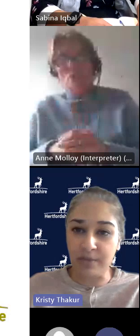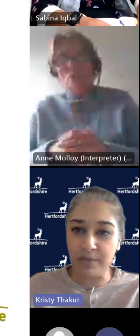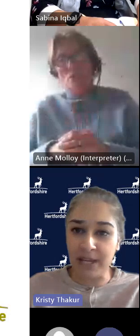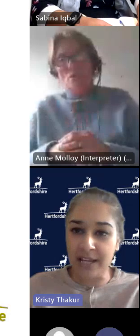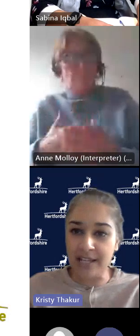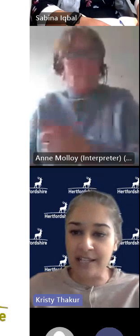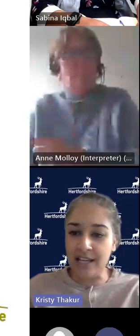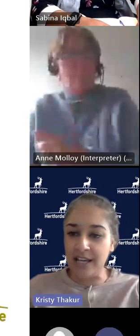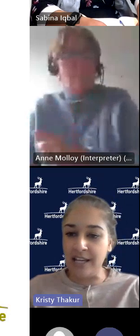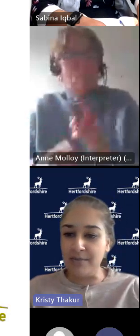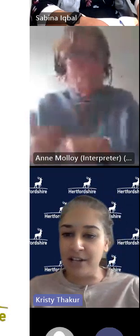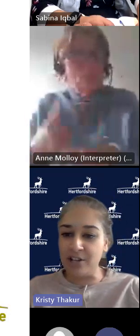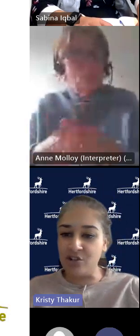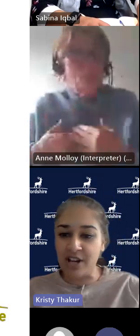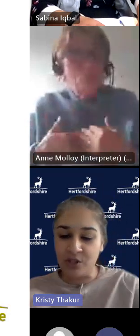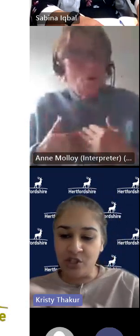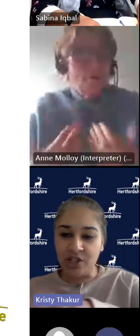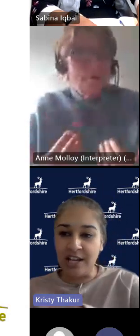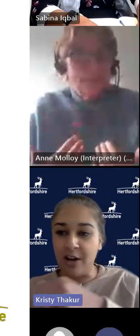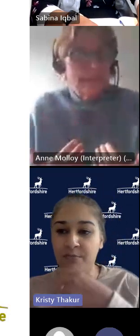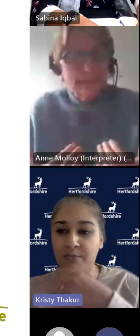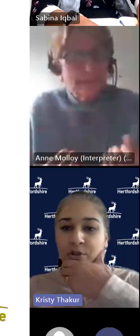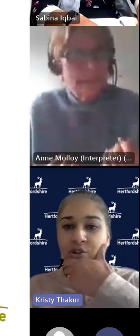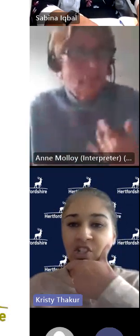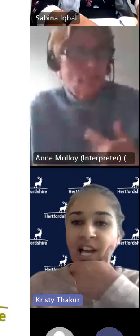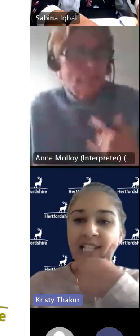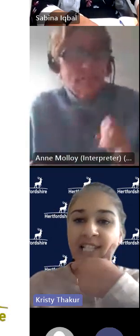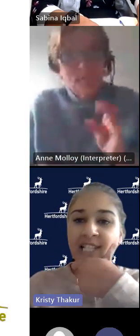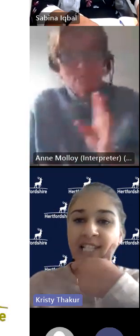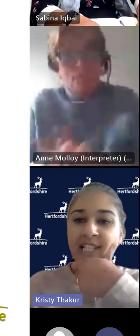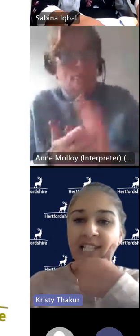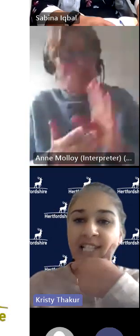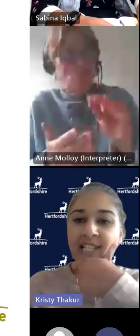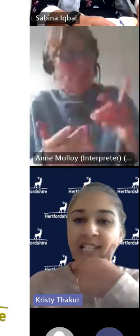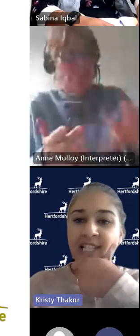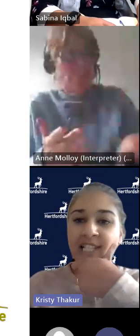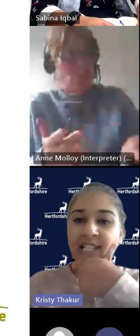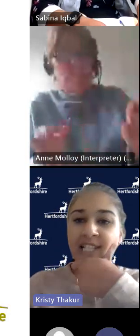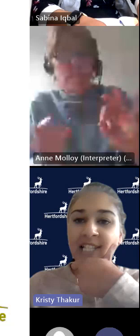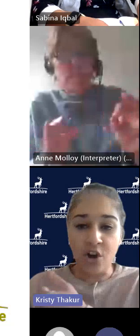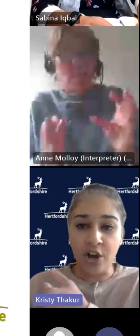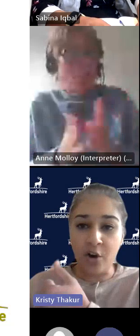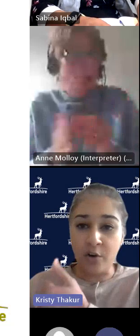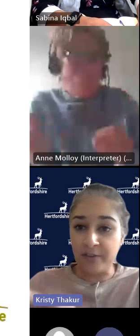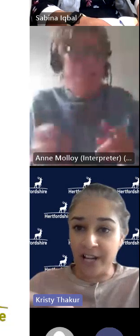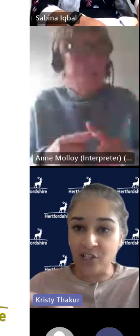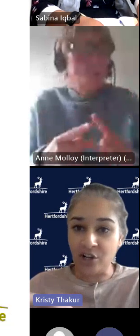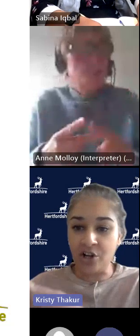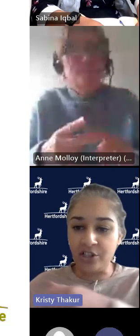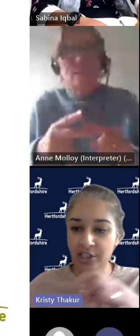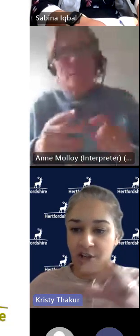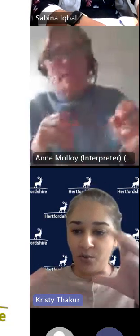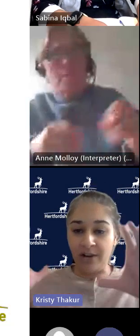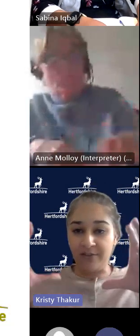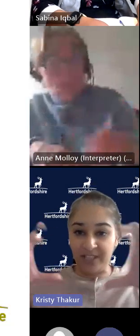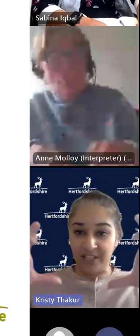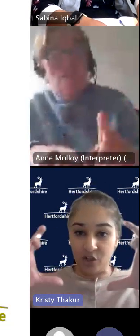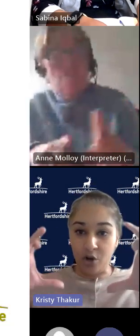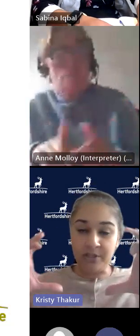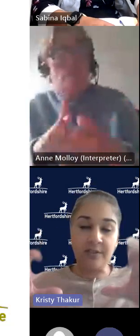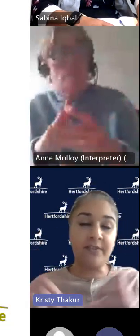community wellbeing email address, which again I've popped on the chat, and if people want any copies of the flashcards, so we